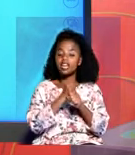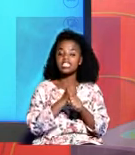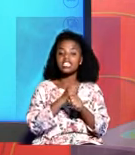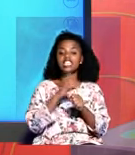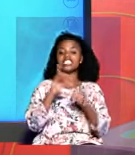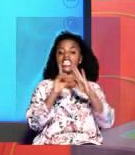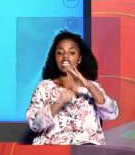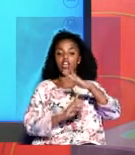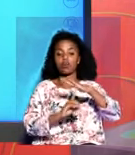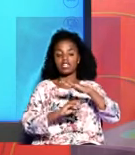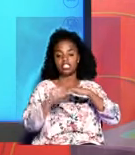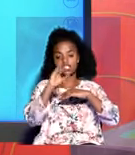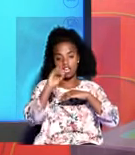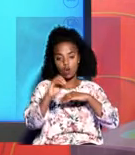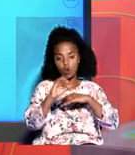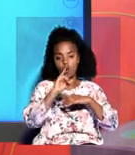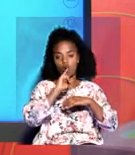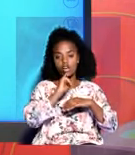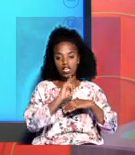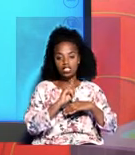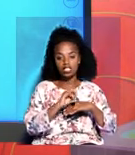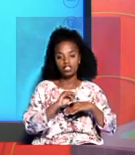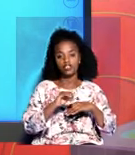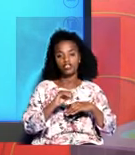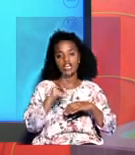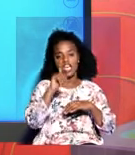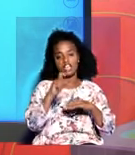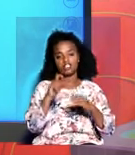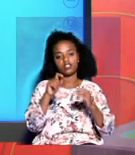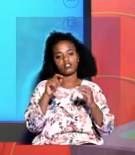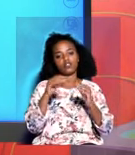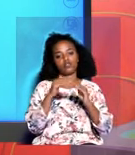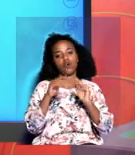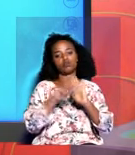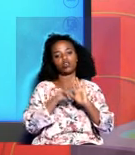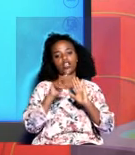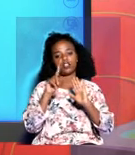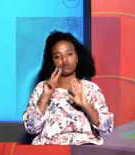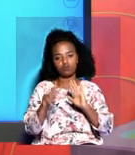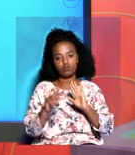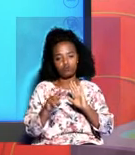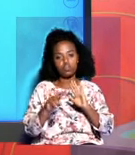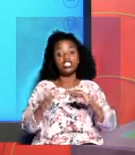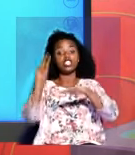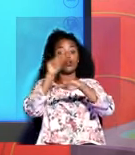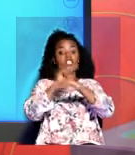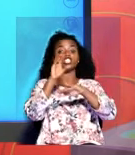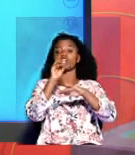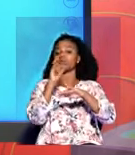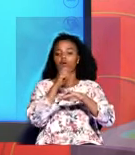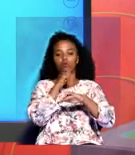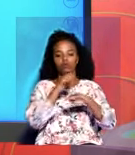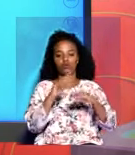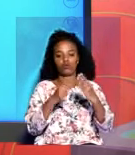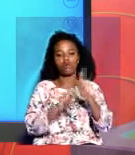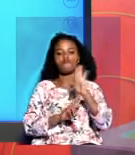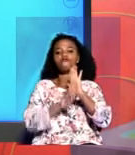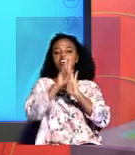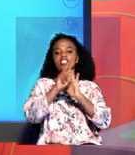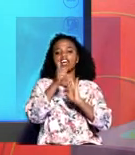denominator 0 is x equals to negative 2. That number cannot make the numerator 0. So the vertical asymptote for